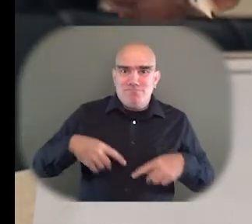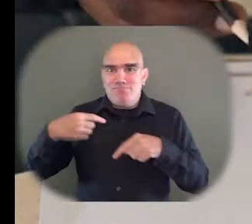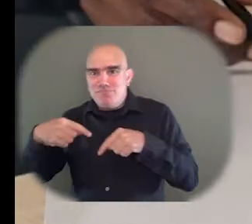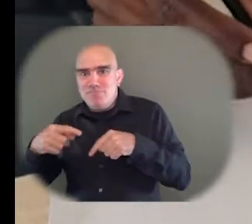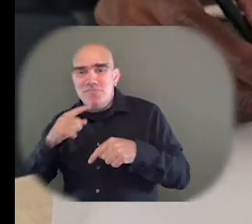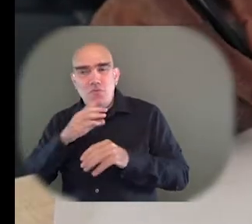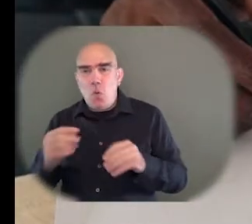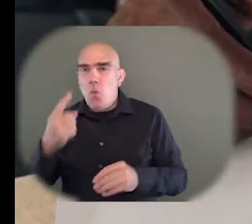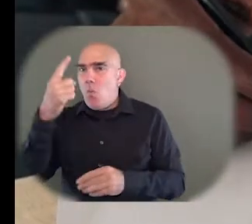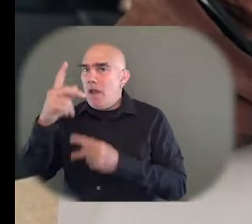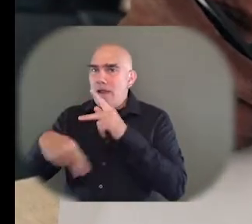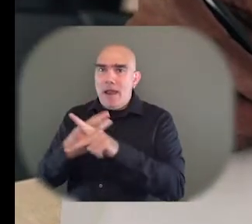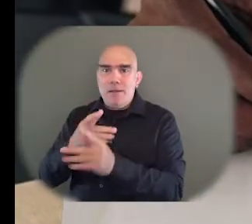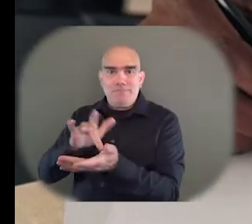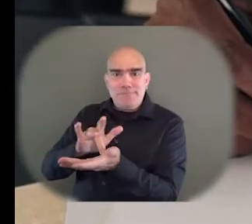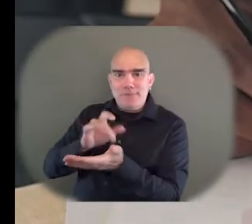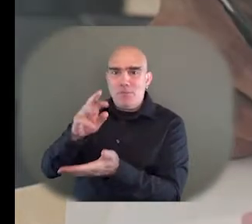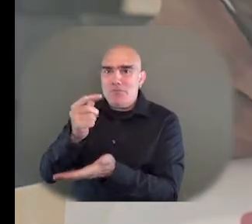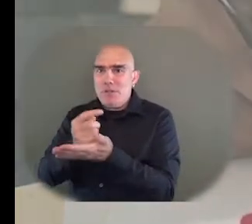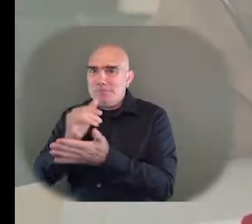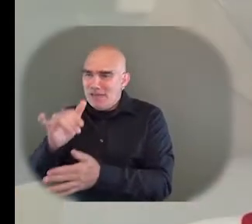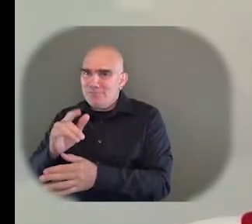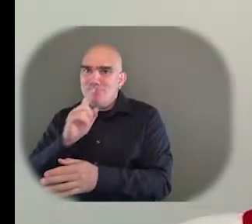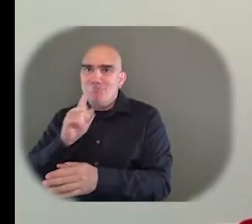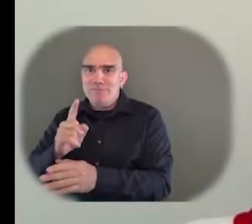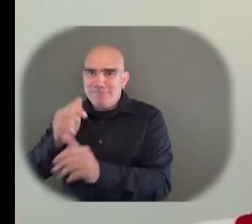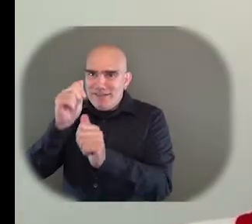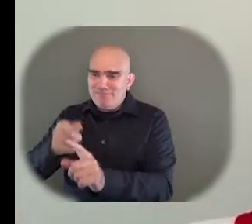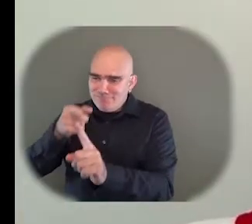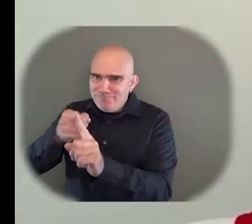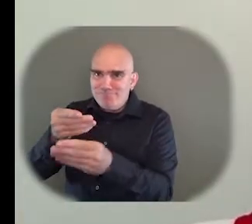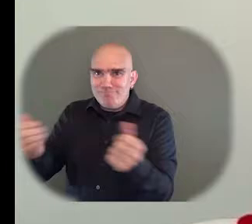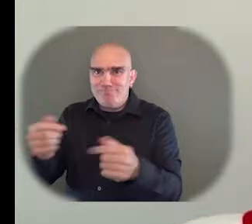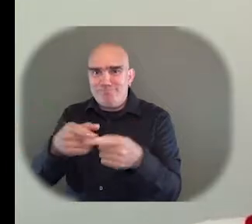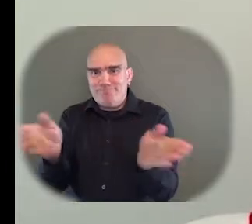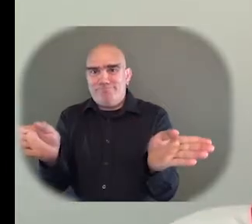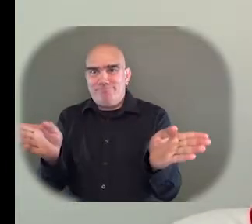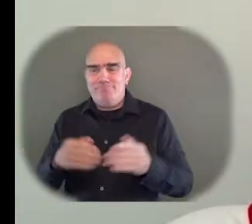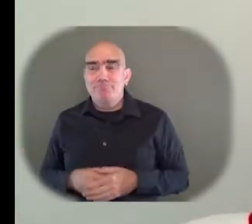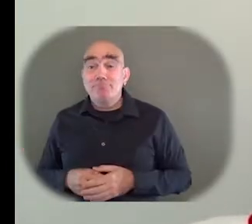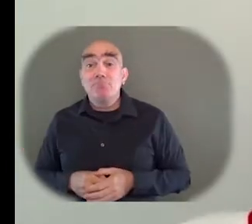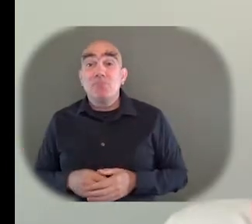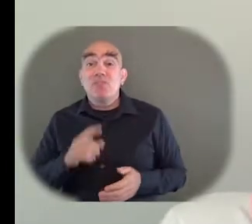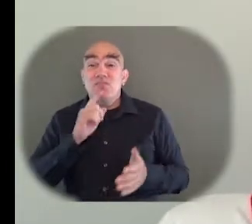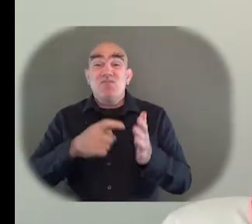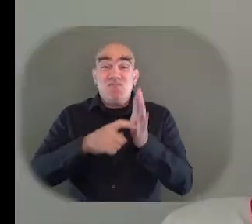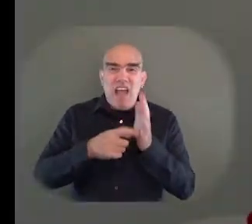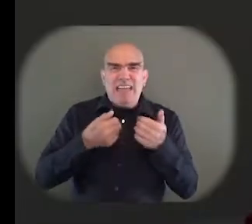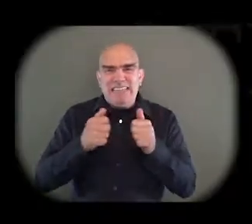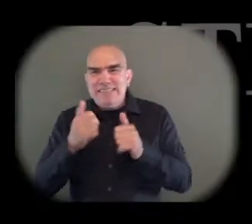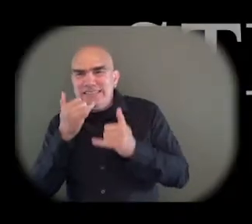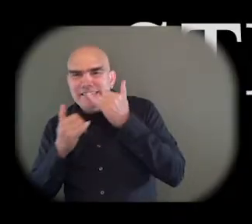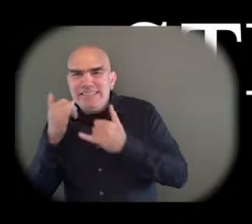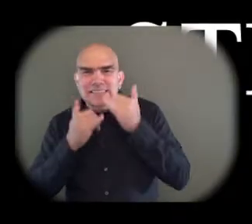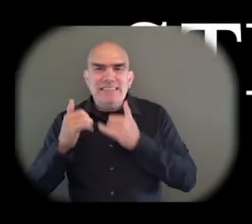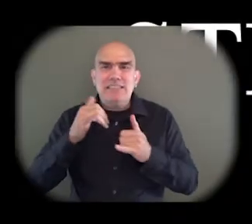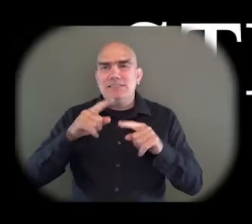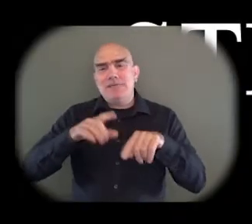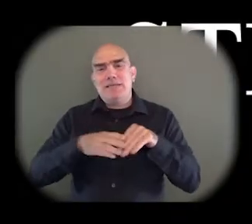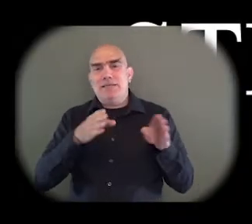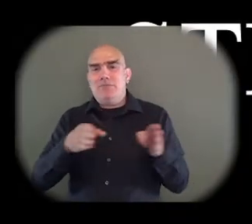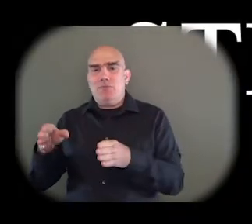medication or type of therapy that works as treatment. It takes trial and error, and it depends on the individual. While